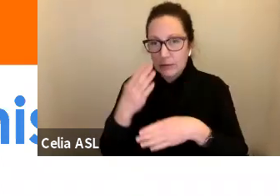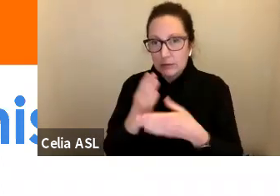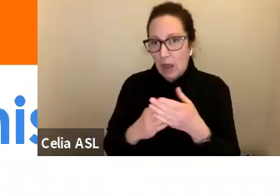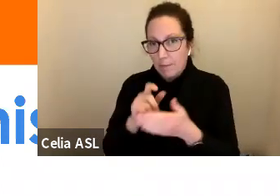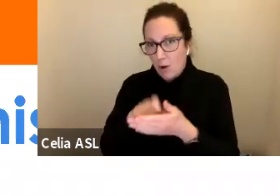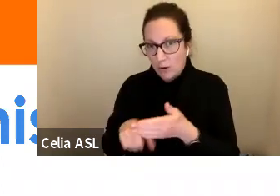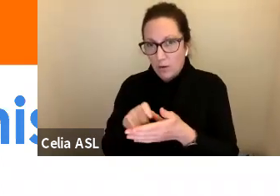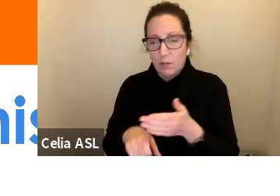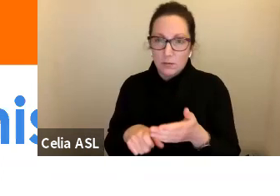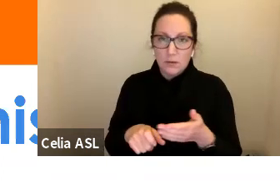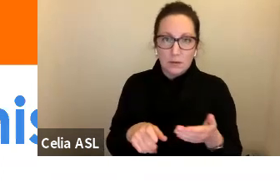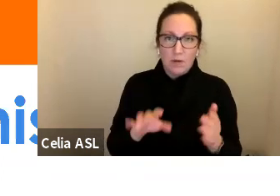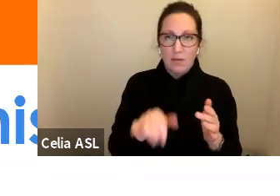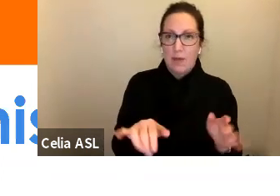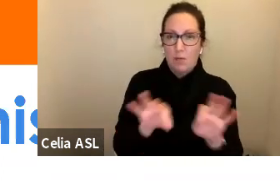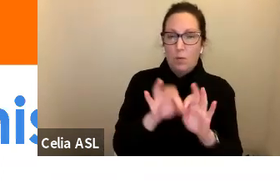something to think about